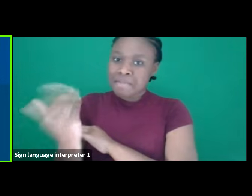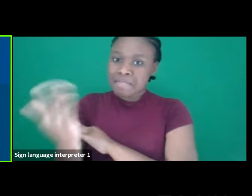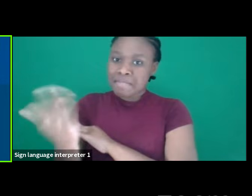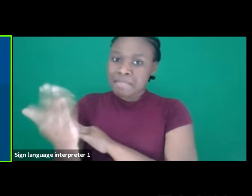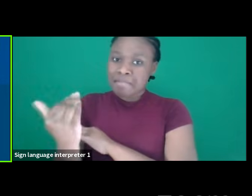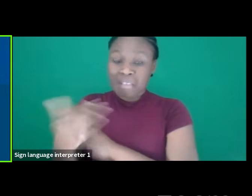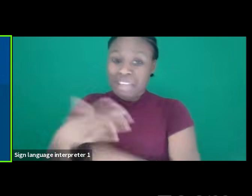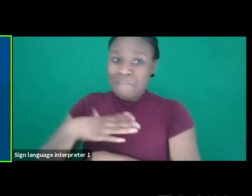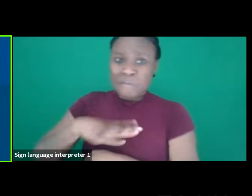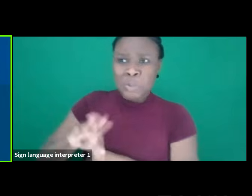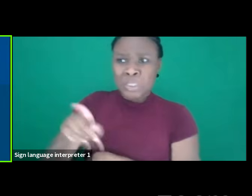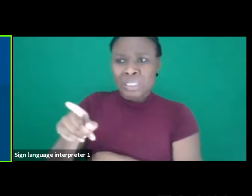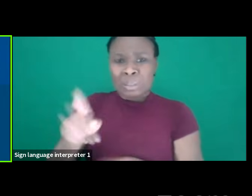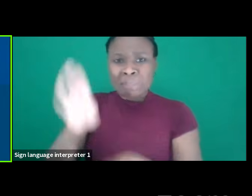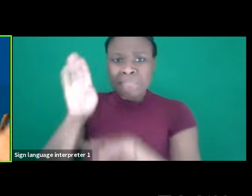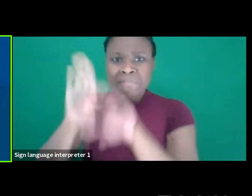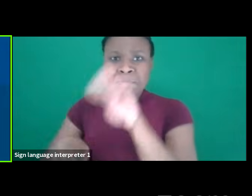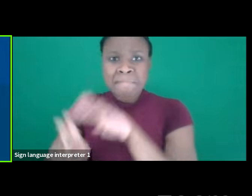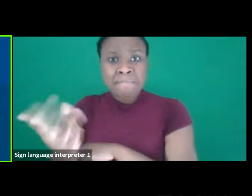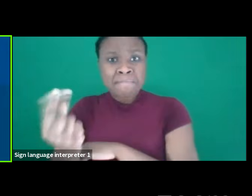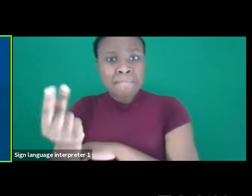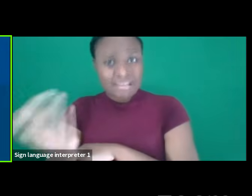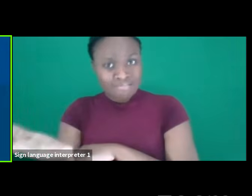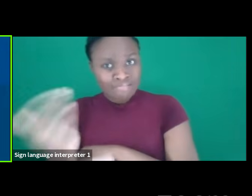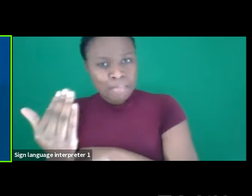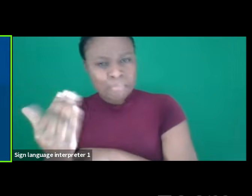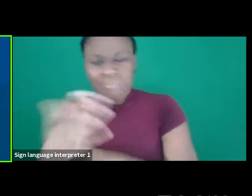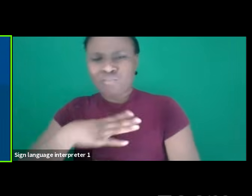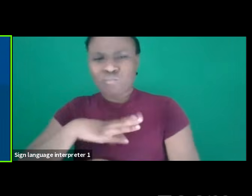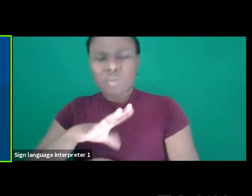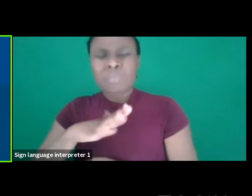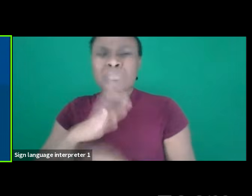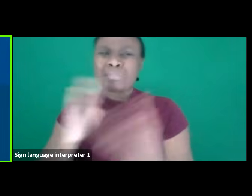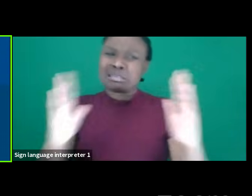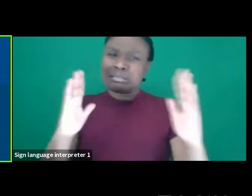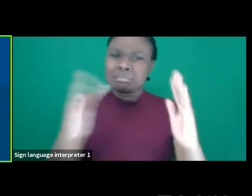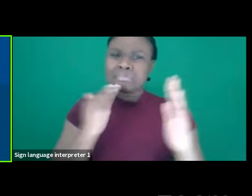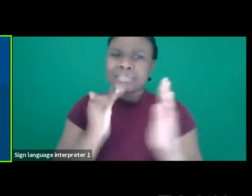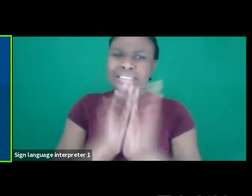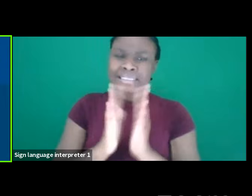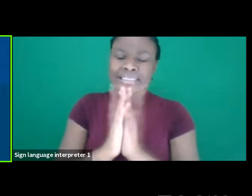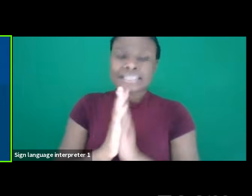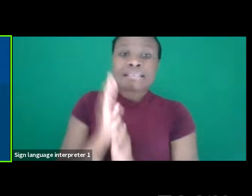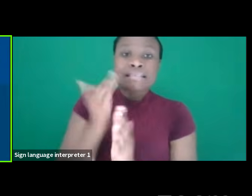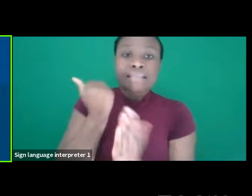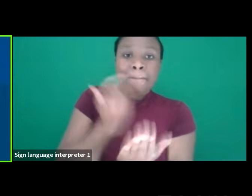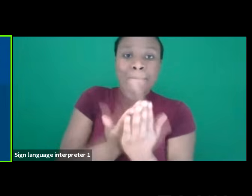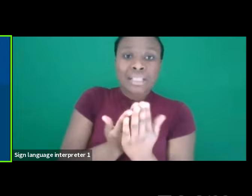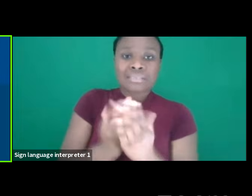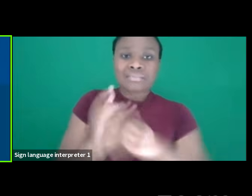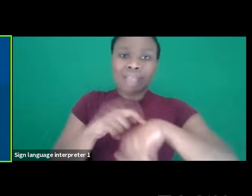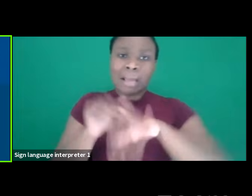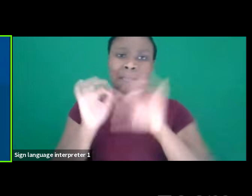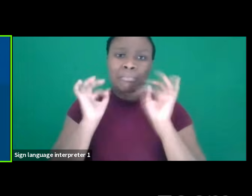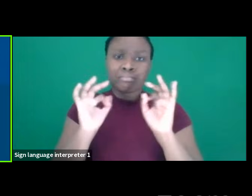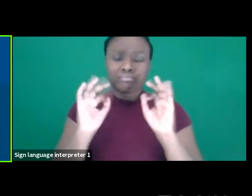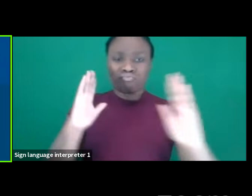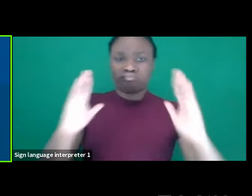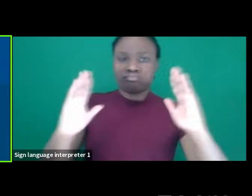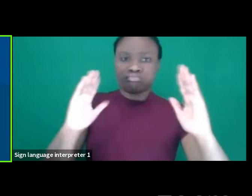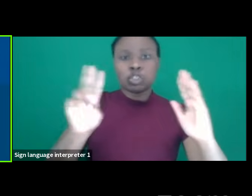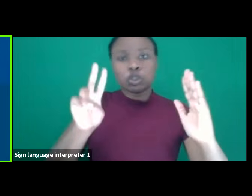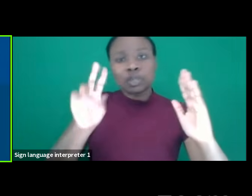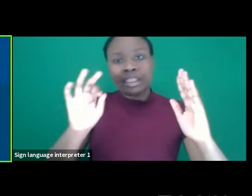there. We really want to encourage everybody to get in their tax returns by the 23rd of November